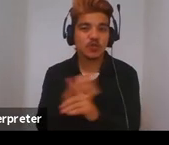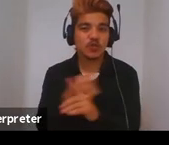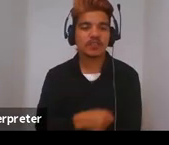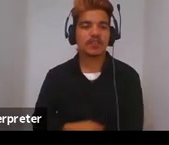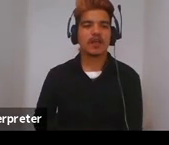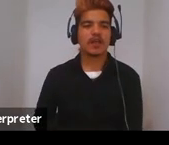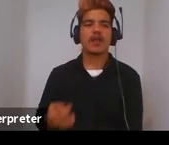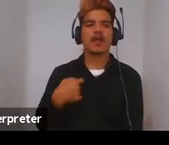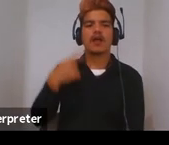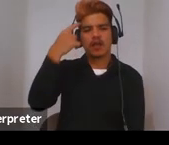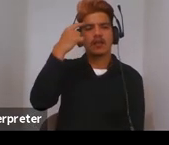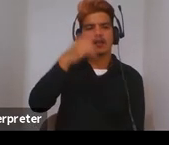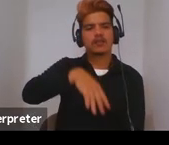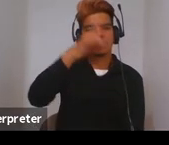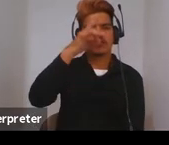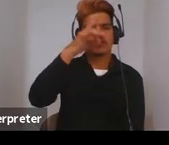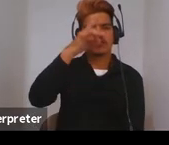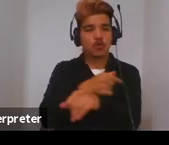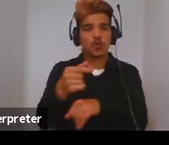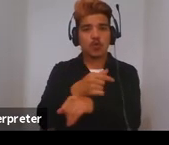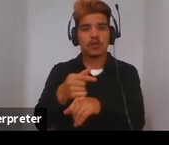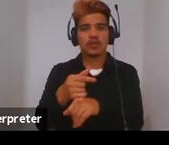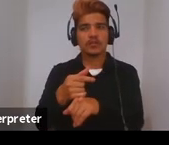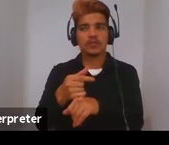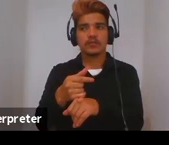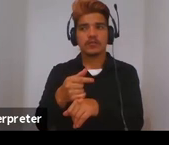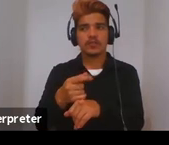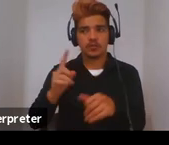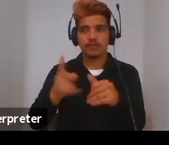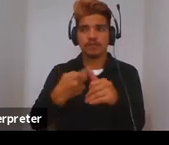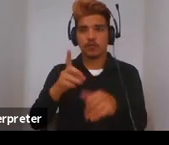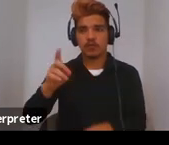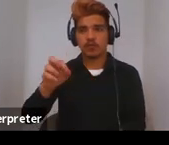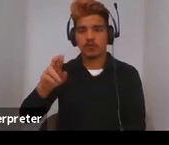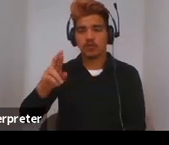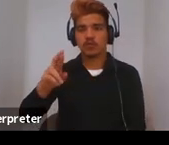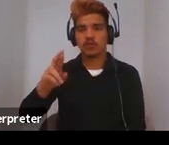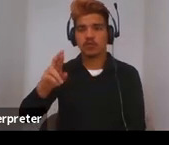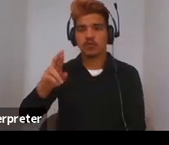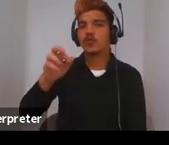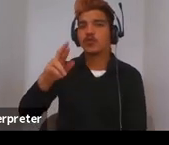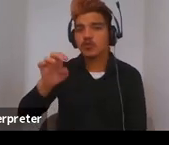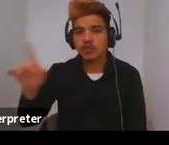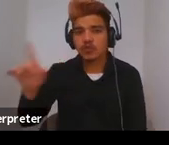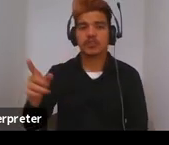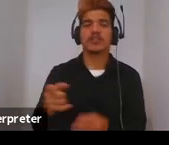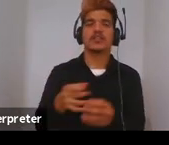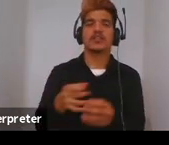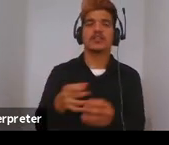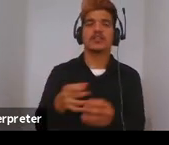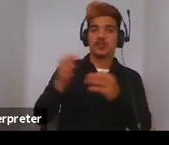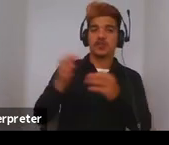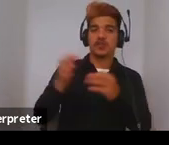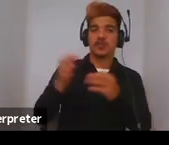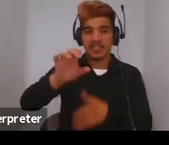I did pull up Guam's, this is the first degree sexual violence definition in the criminal justice